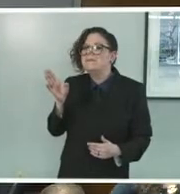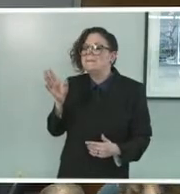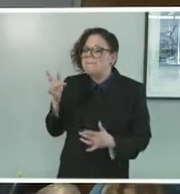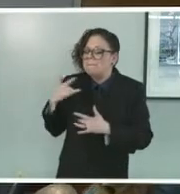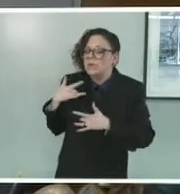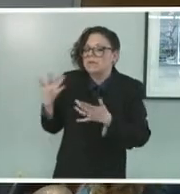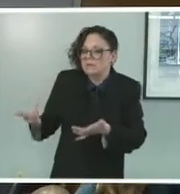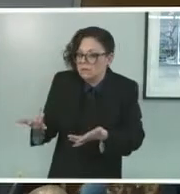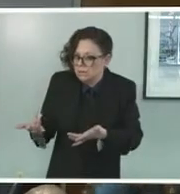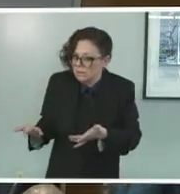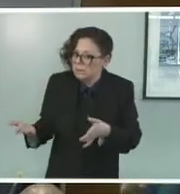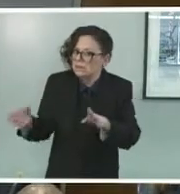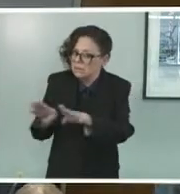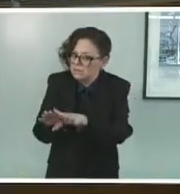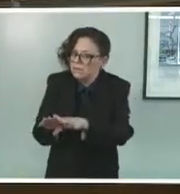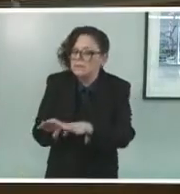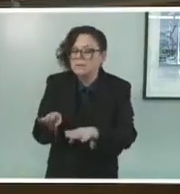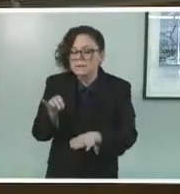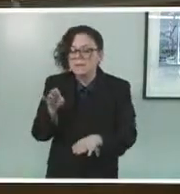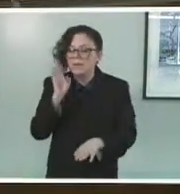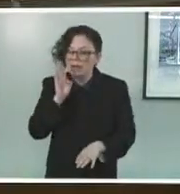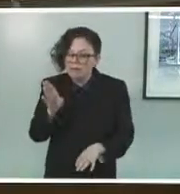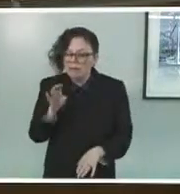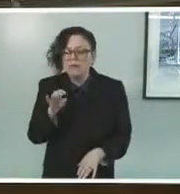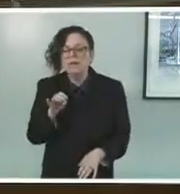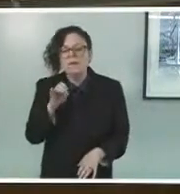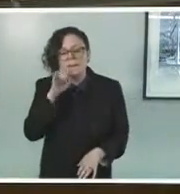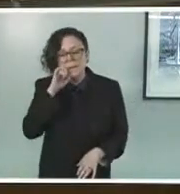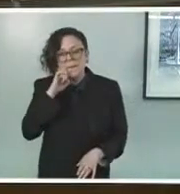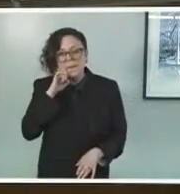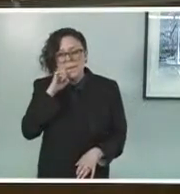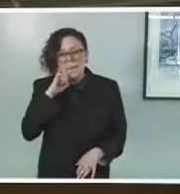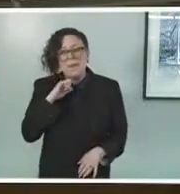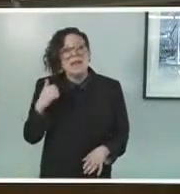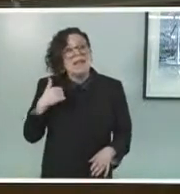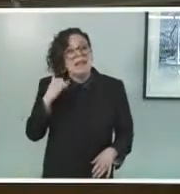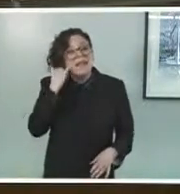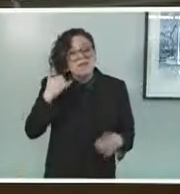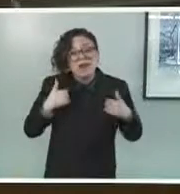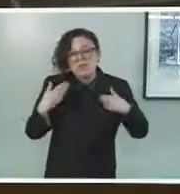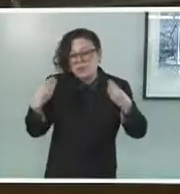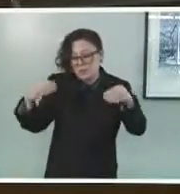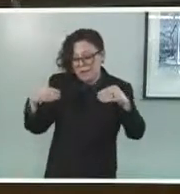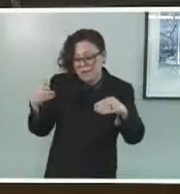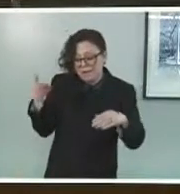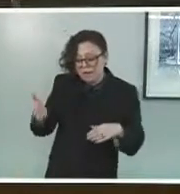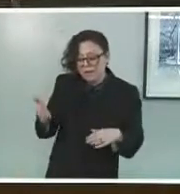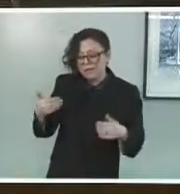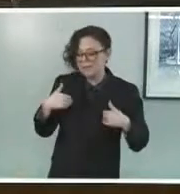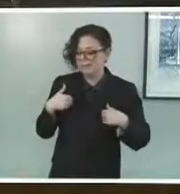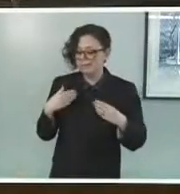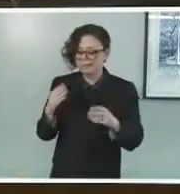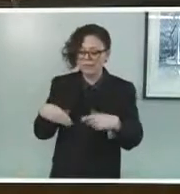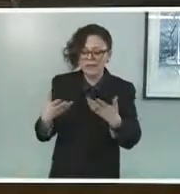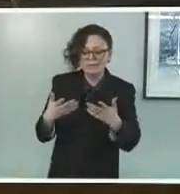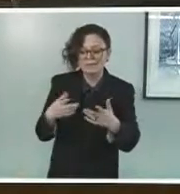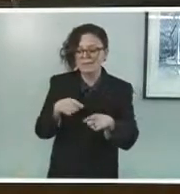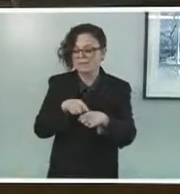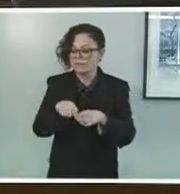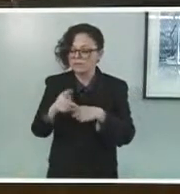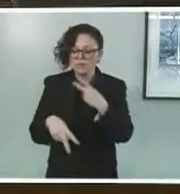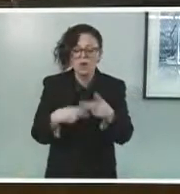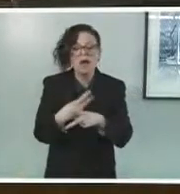if you do have a store within that provides a particular type of necessary